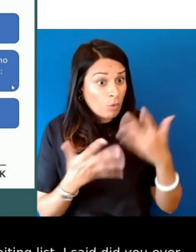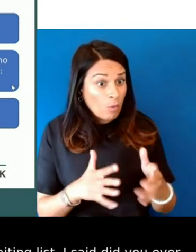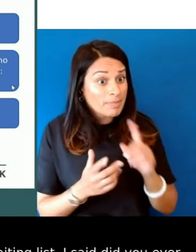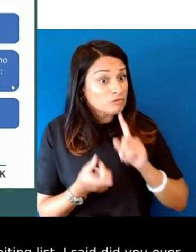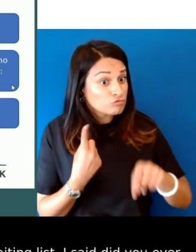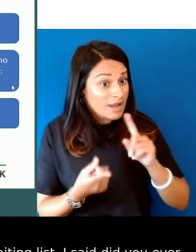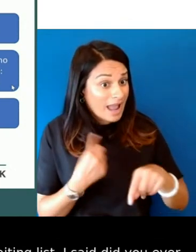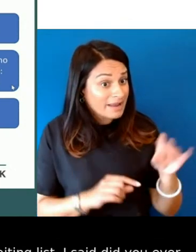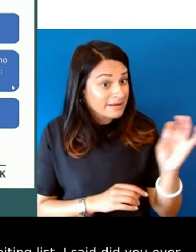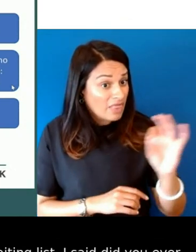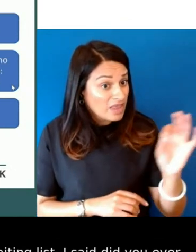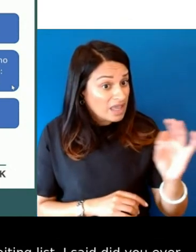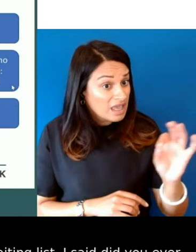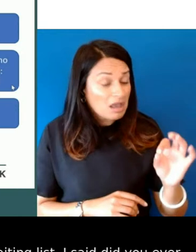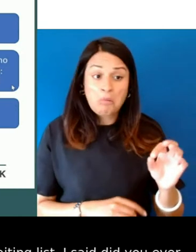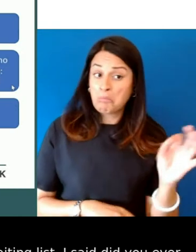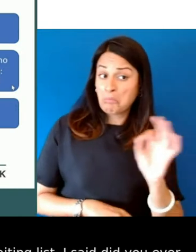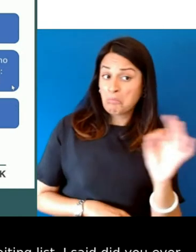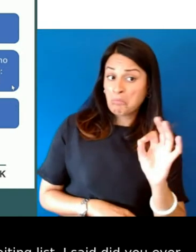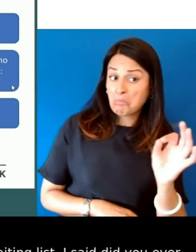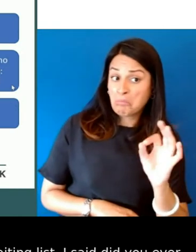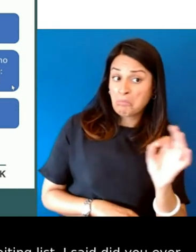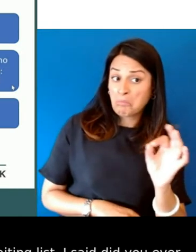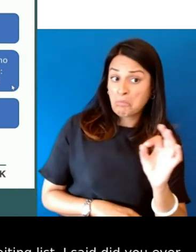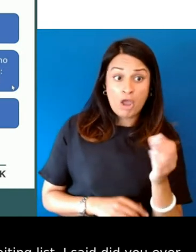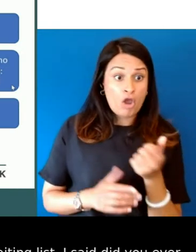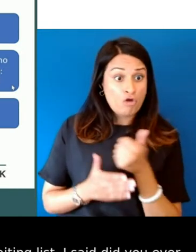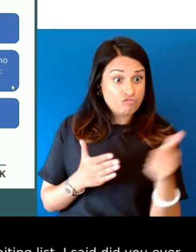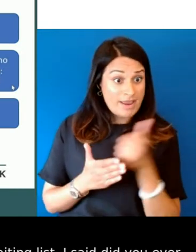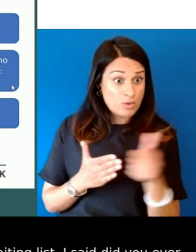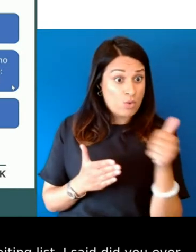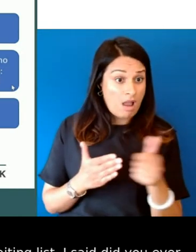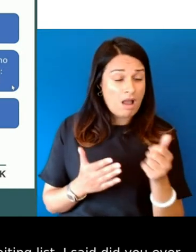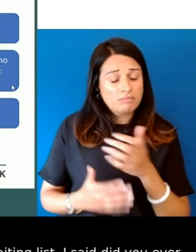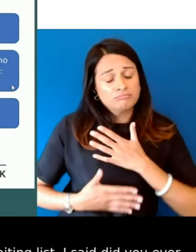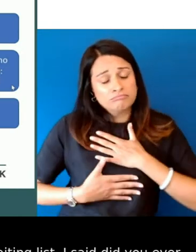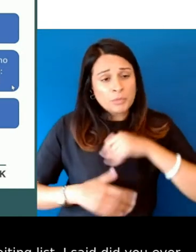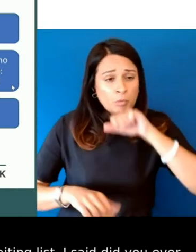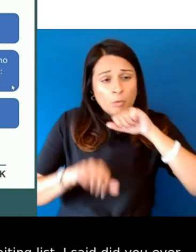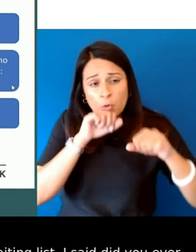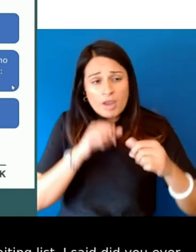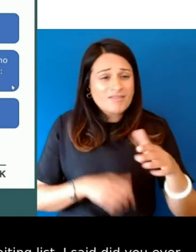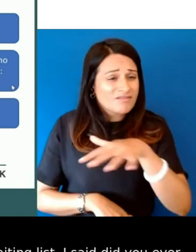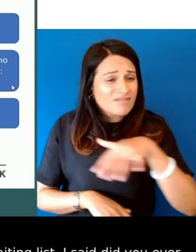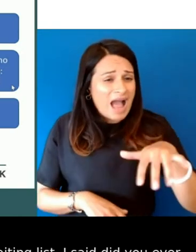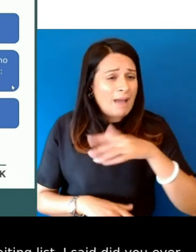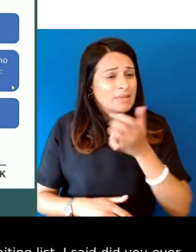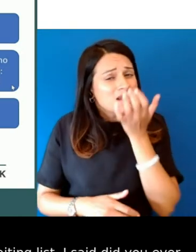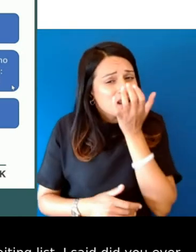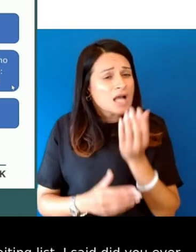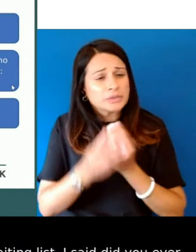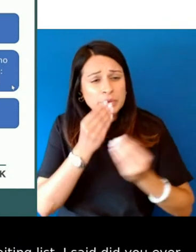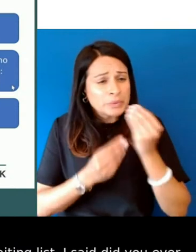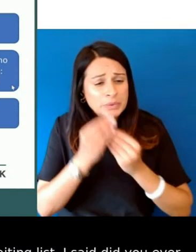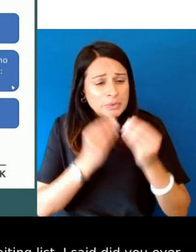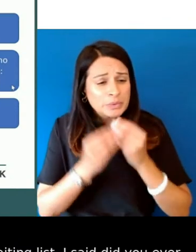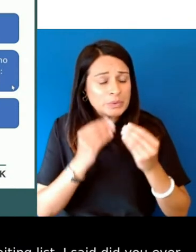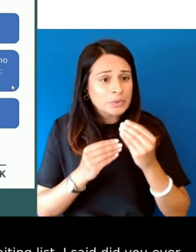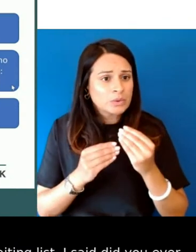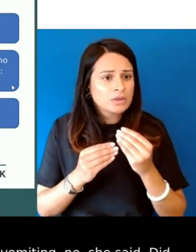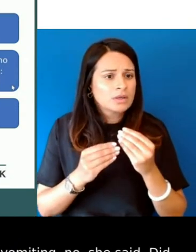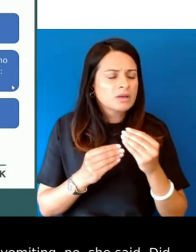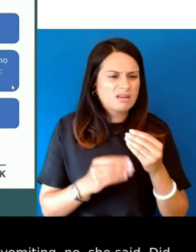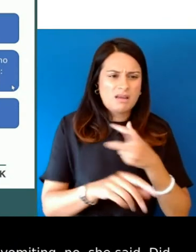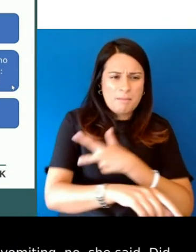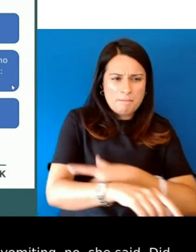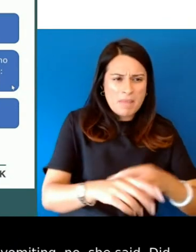no she said i said did you eat them regularly yeah we really love them as a family we ate them all the time so all that blood test had shown is that